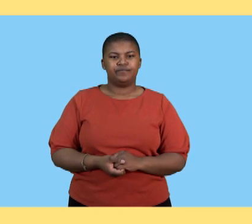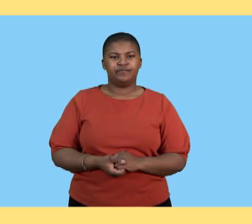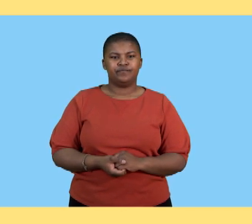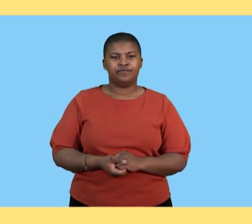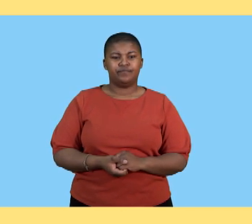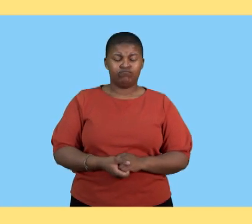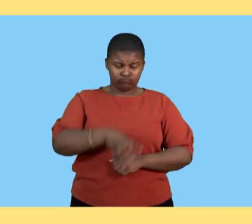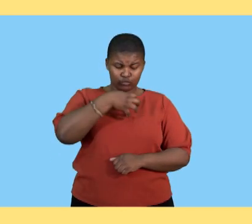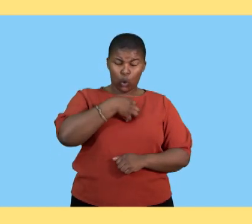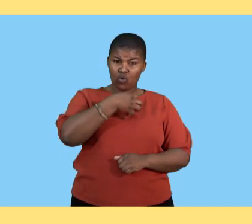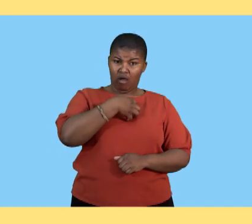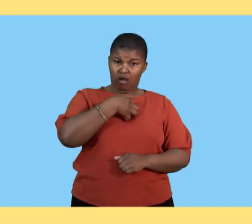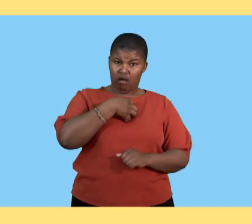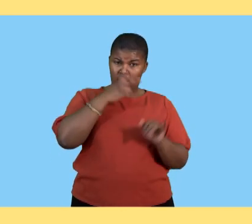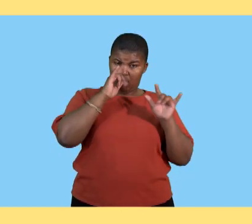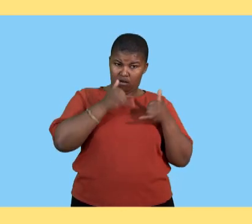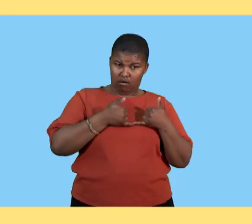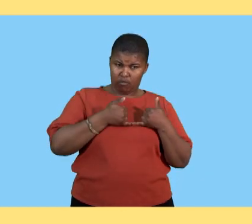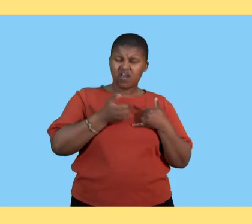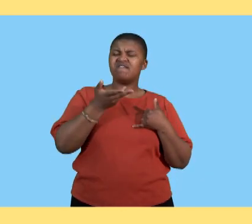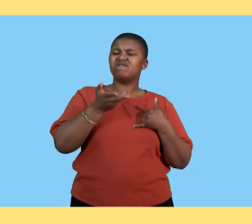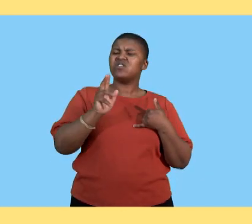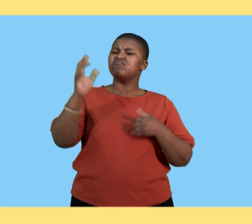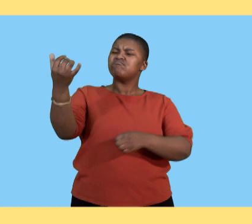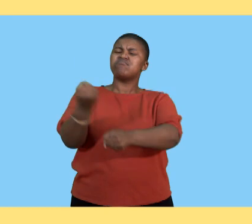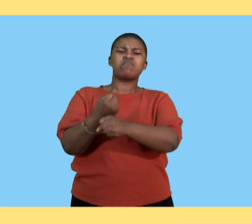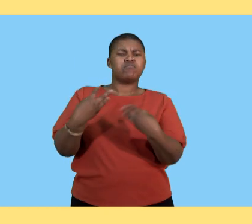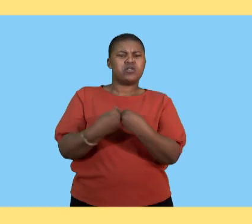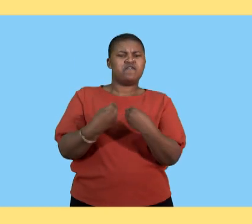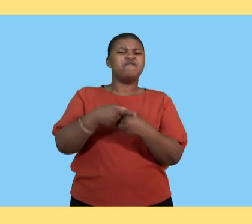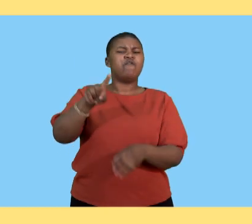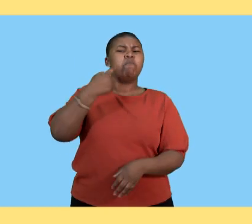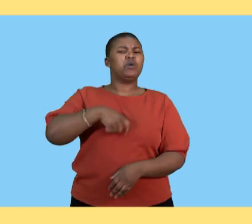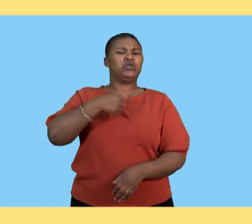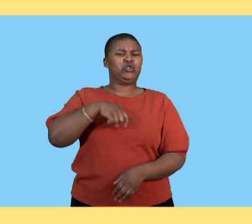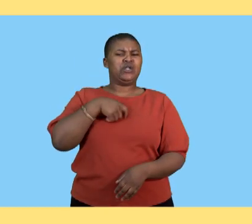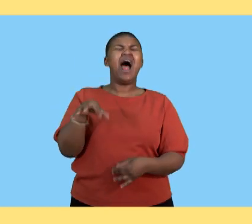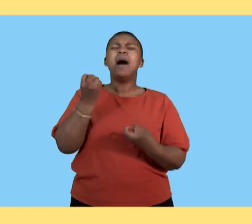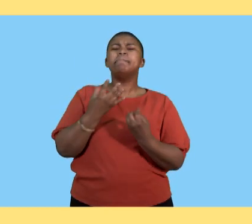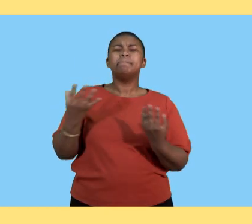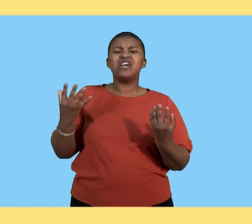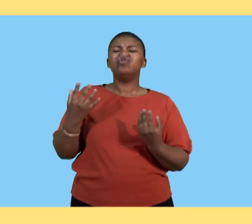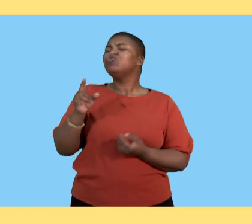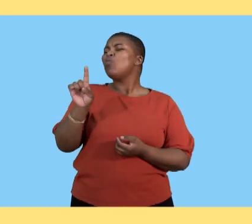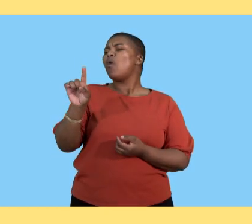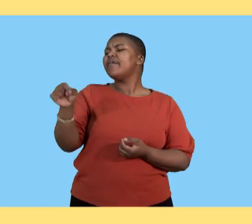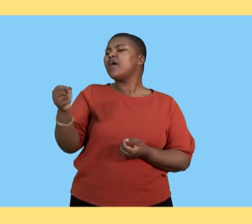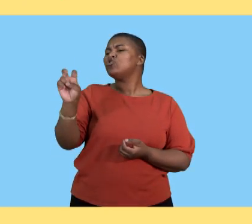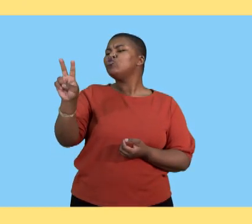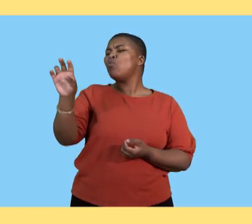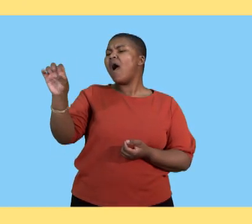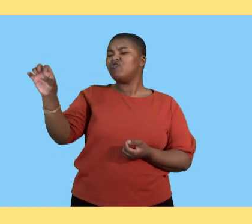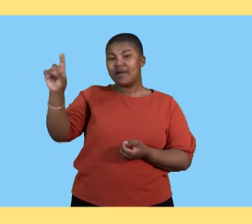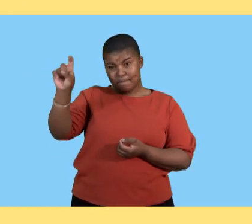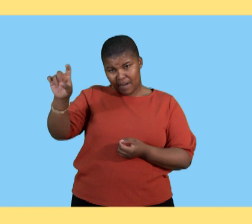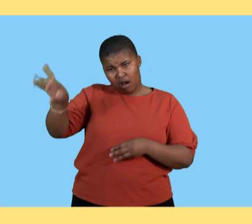133,400. Then the owner took goods at cost price for personal use. So these goods must be recorded because they